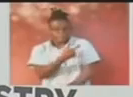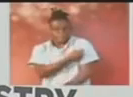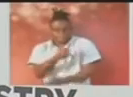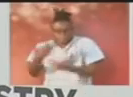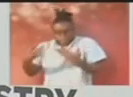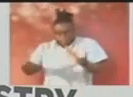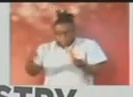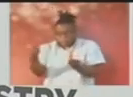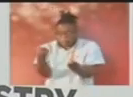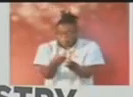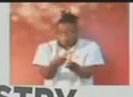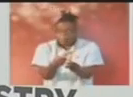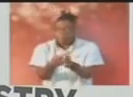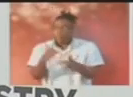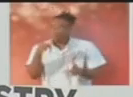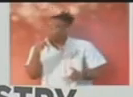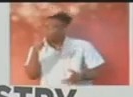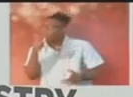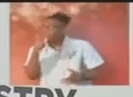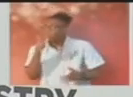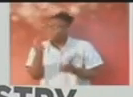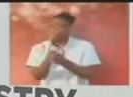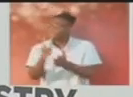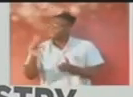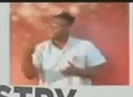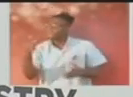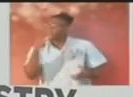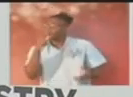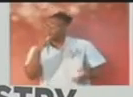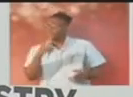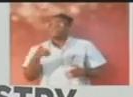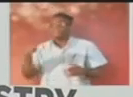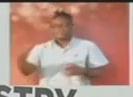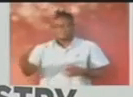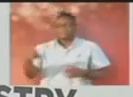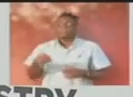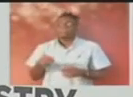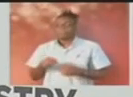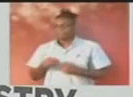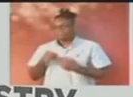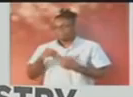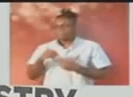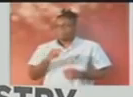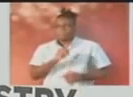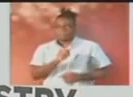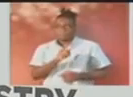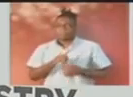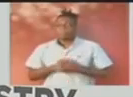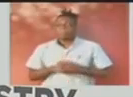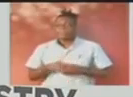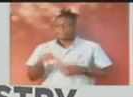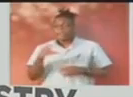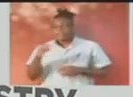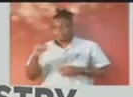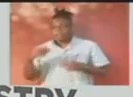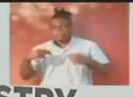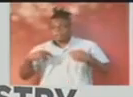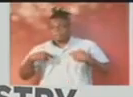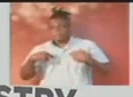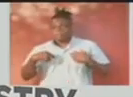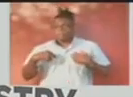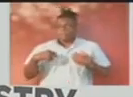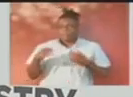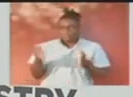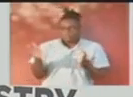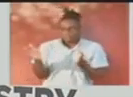Advisory Committee on Vaccine Safety. Now, there's also a WHO COVID-19 subcommittee of the